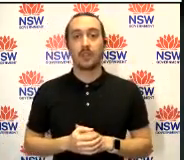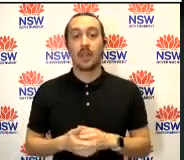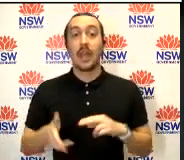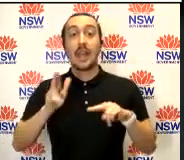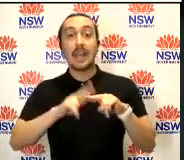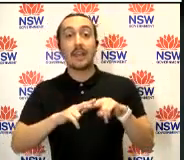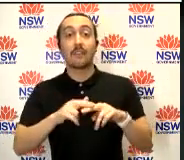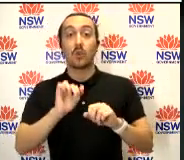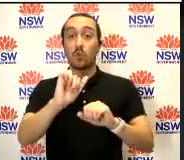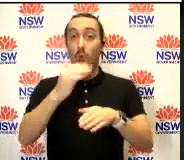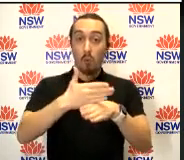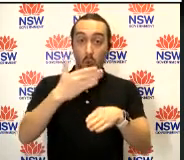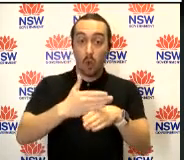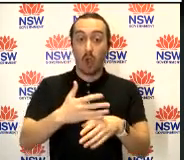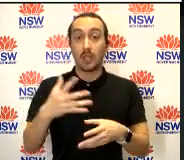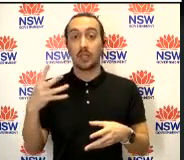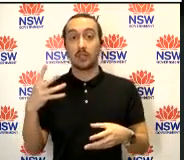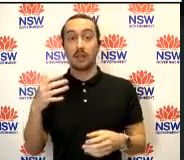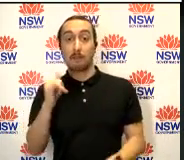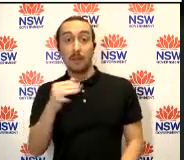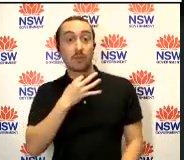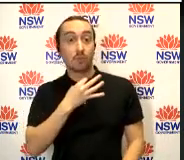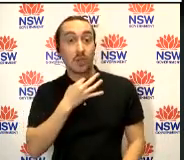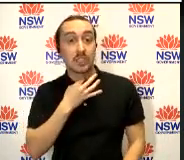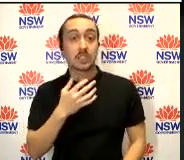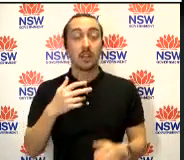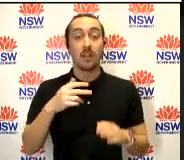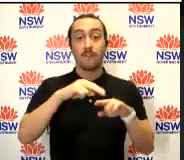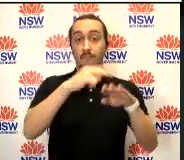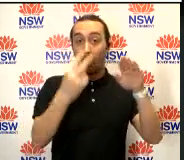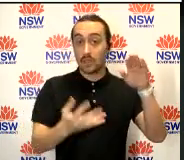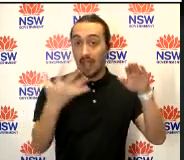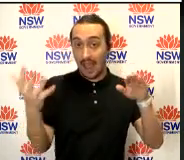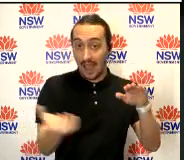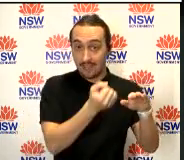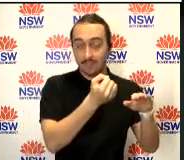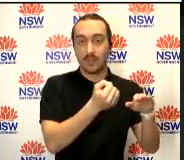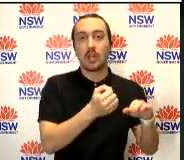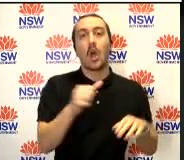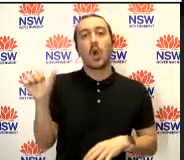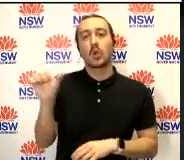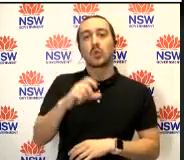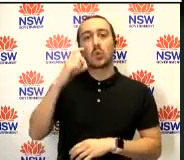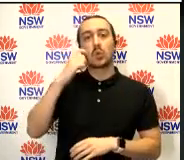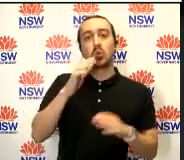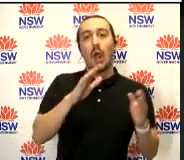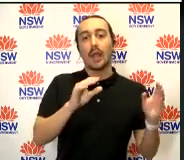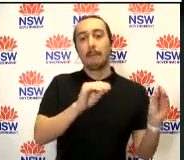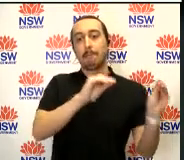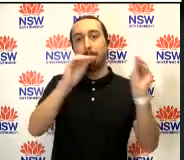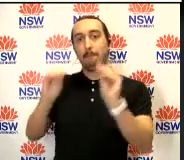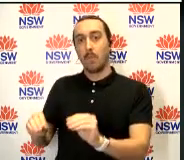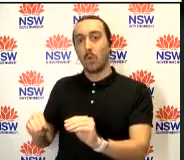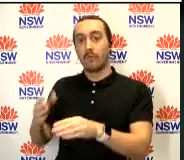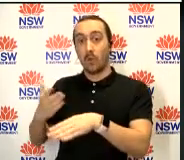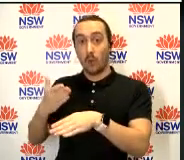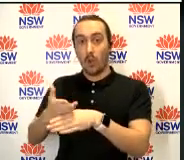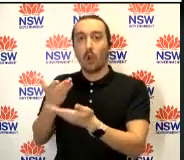of falls, it must be carried out on the ground or on solid construction if it's reasonably practical to do